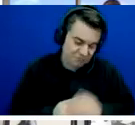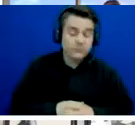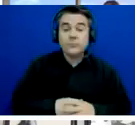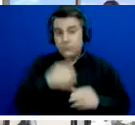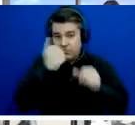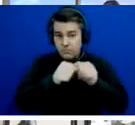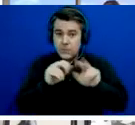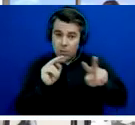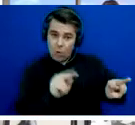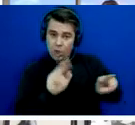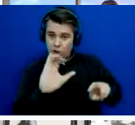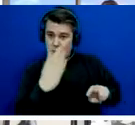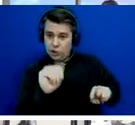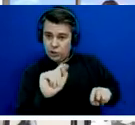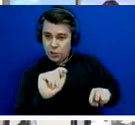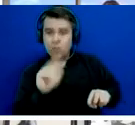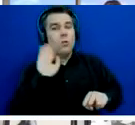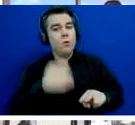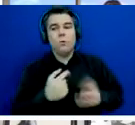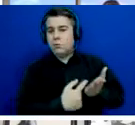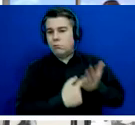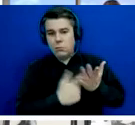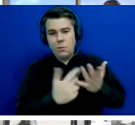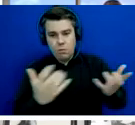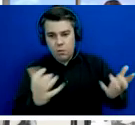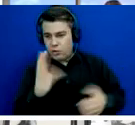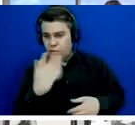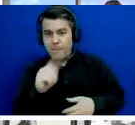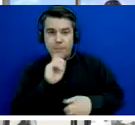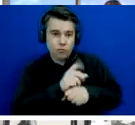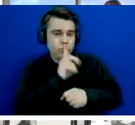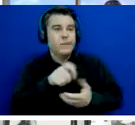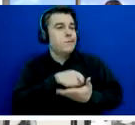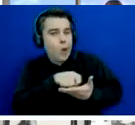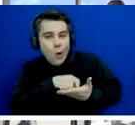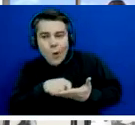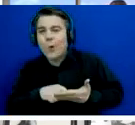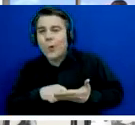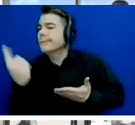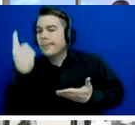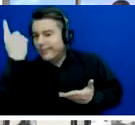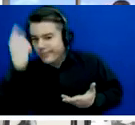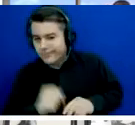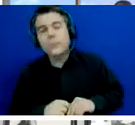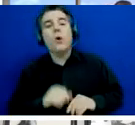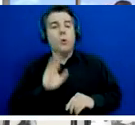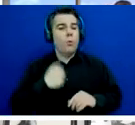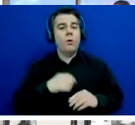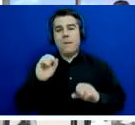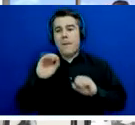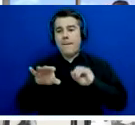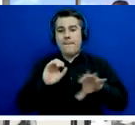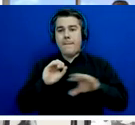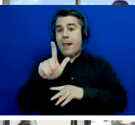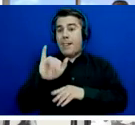on your chat. We're going to be going over a lot. So make sure you have a pen and paper, something to take notes on. But we're going to be putting helpful links in